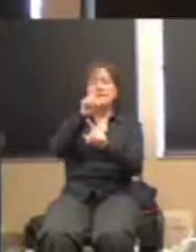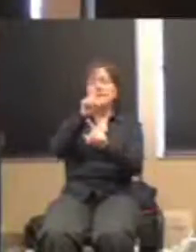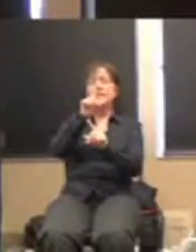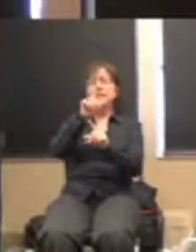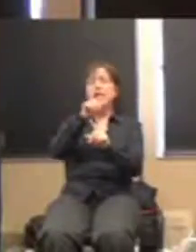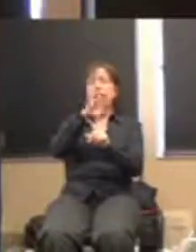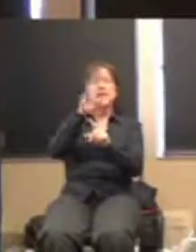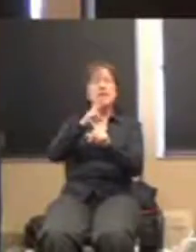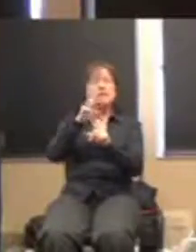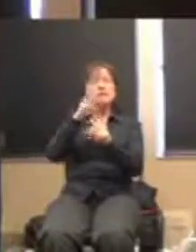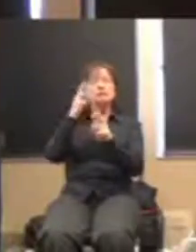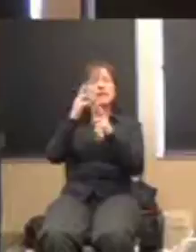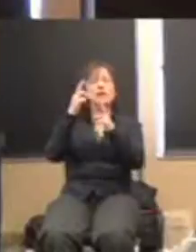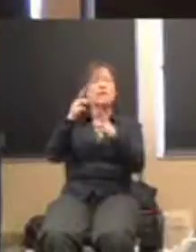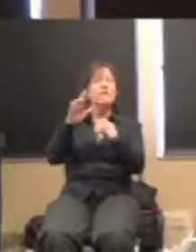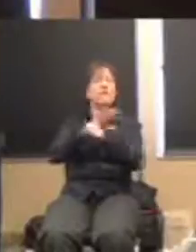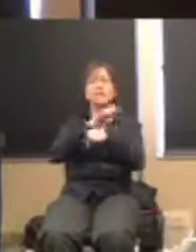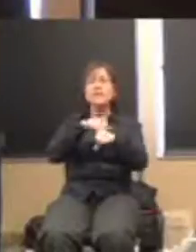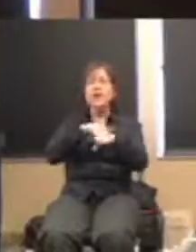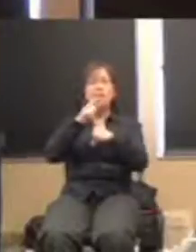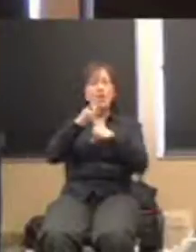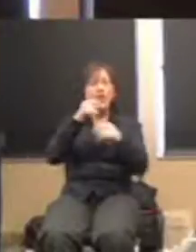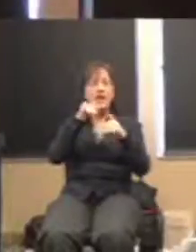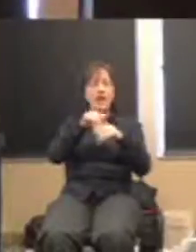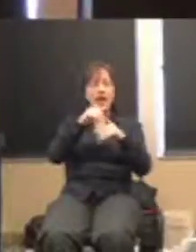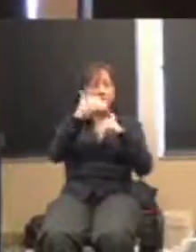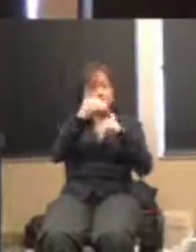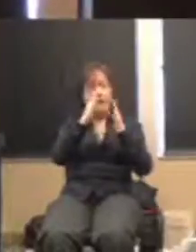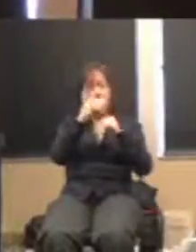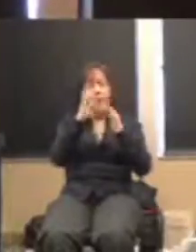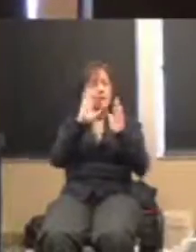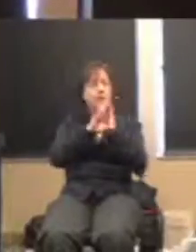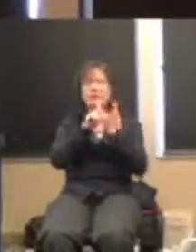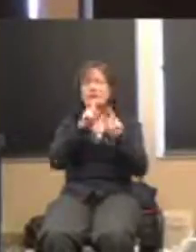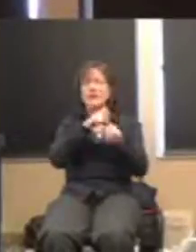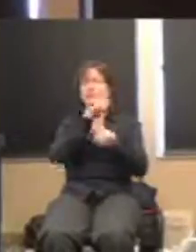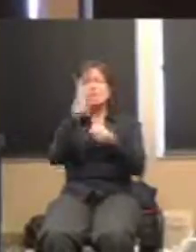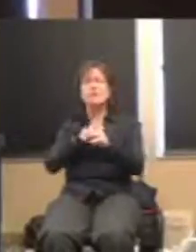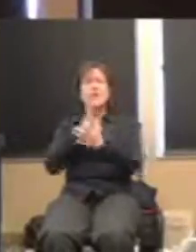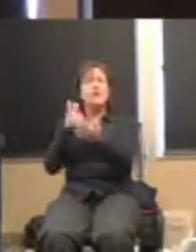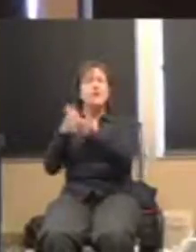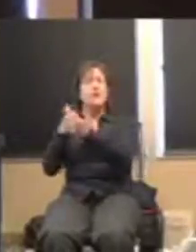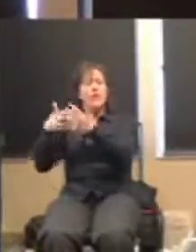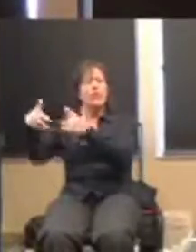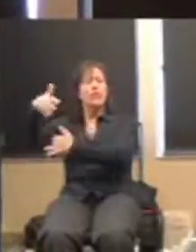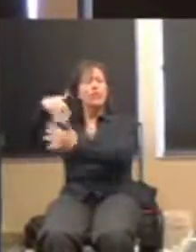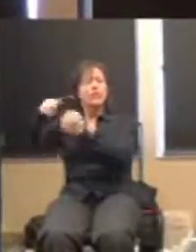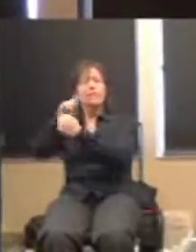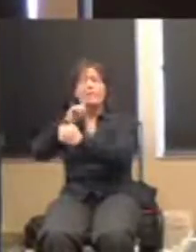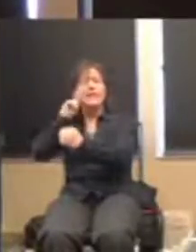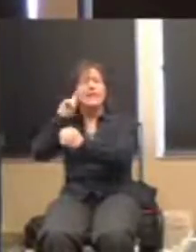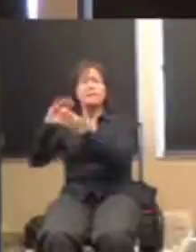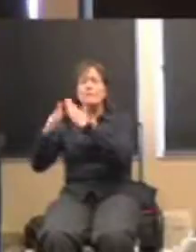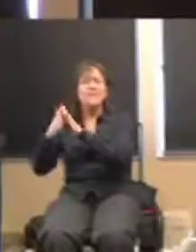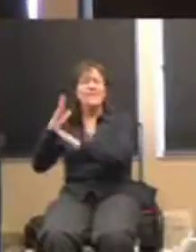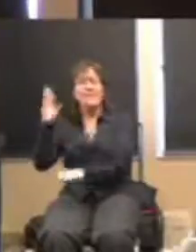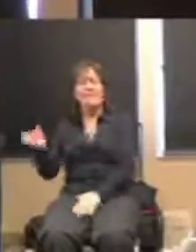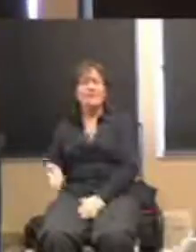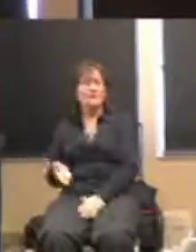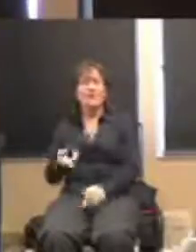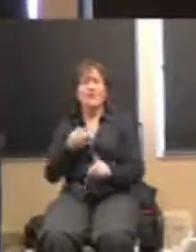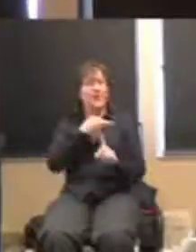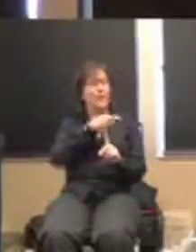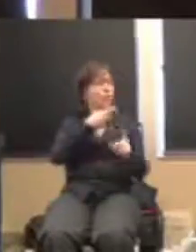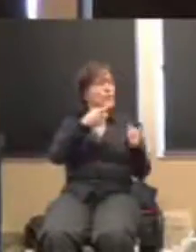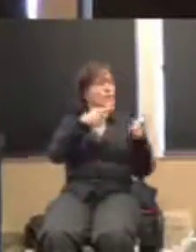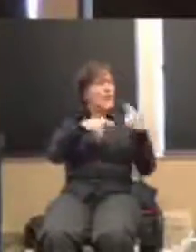full sign because they're never going to be a part of the deaf community. And 99% of the time, those signs that they make